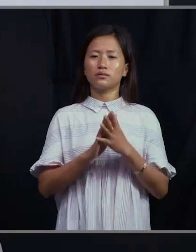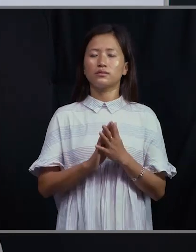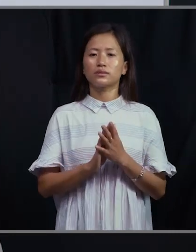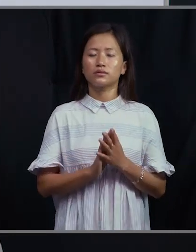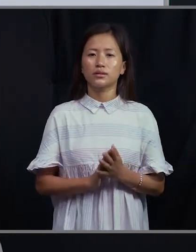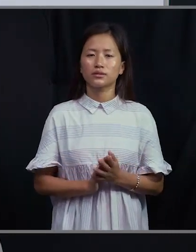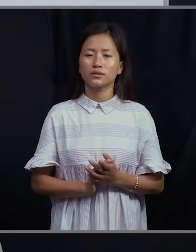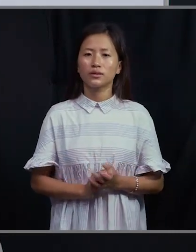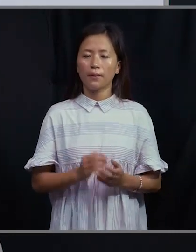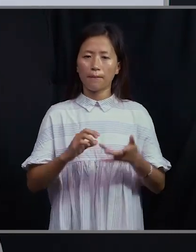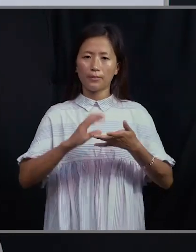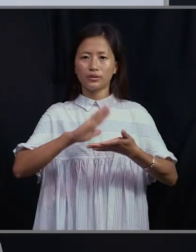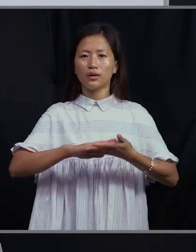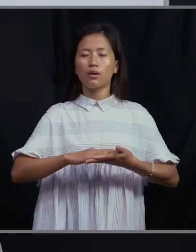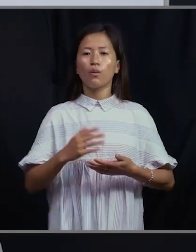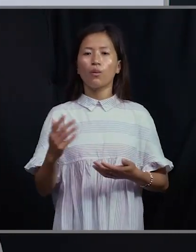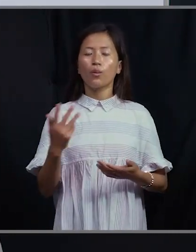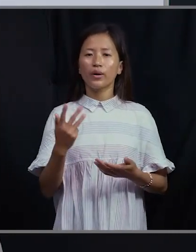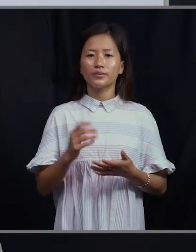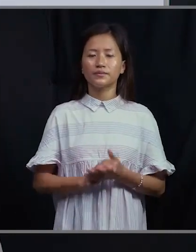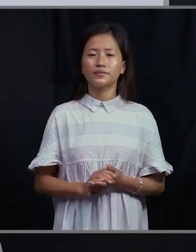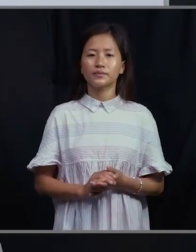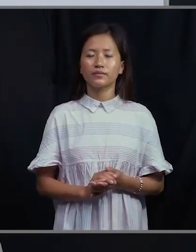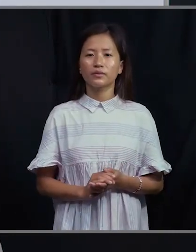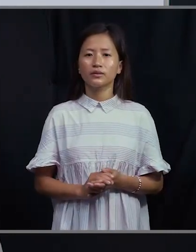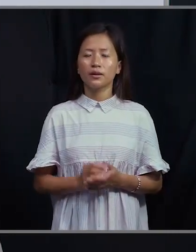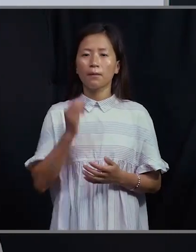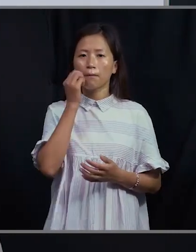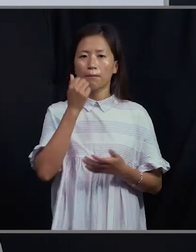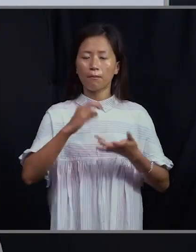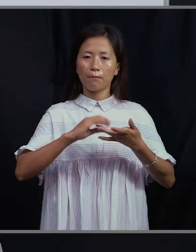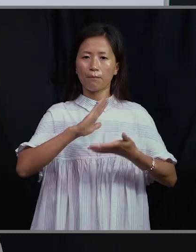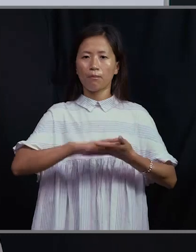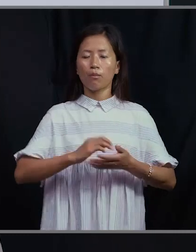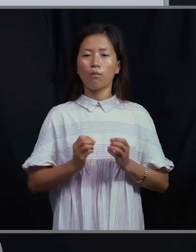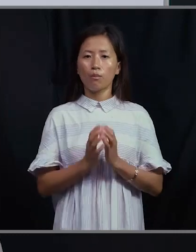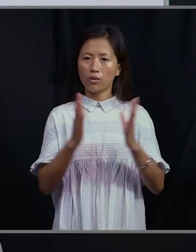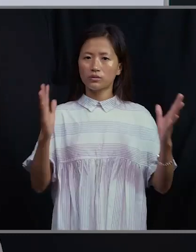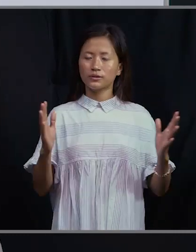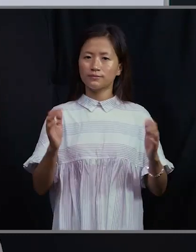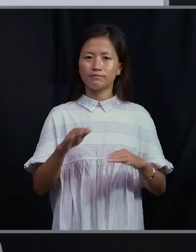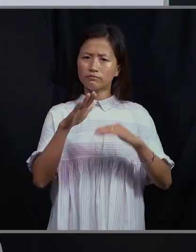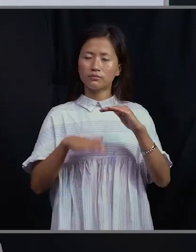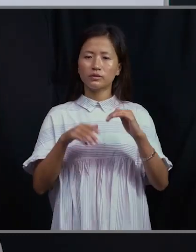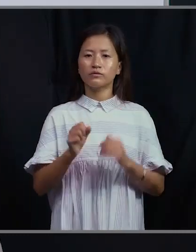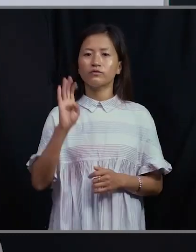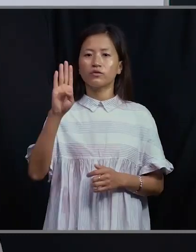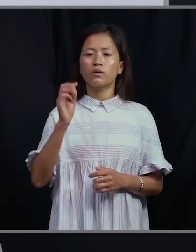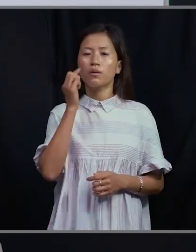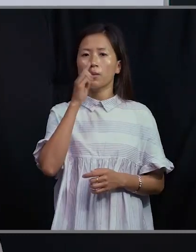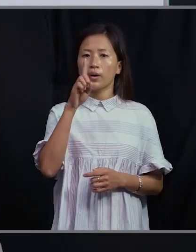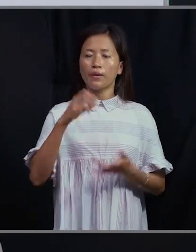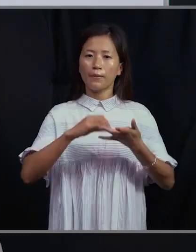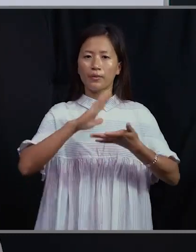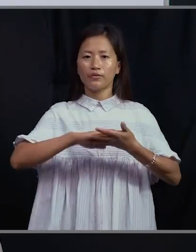type of marriage happens when a man marries more than 4 wives. Okay, when he is having his 5th